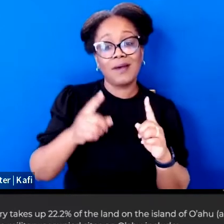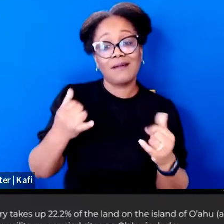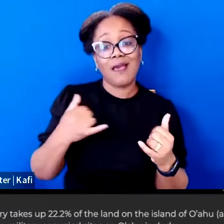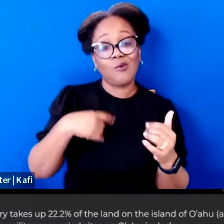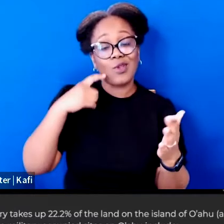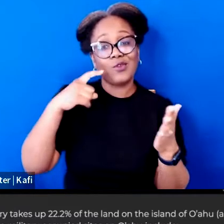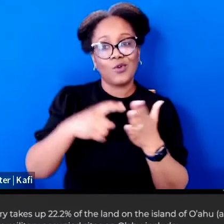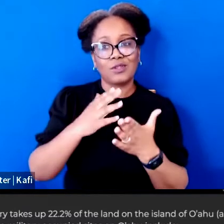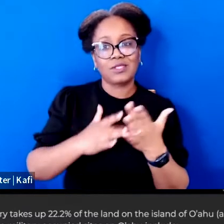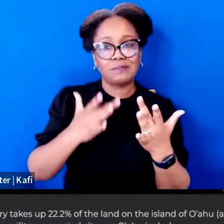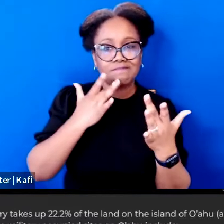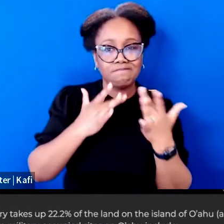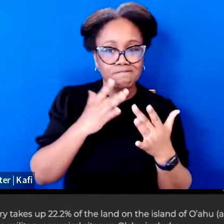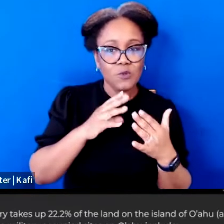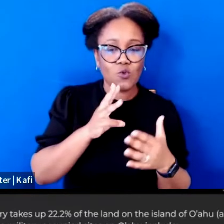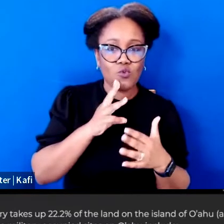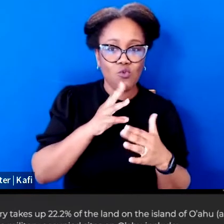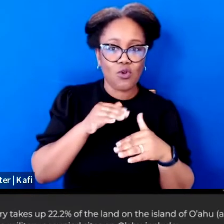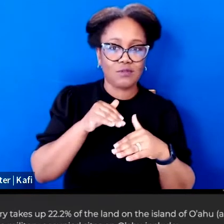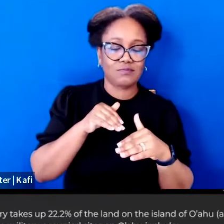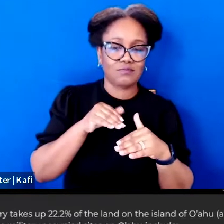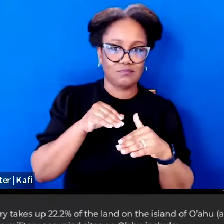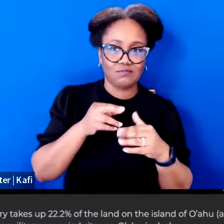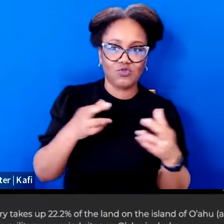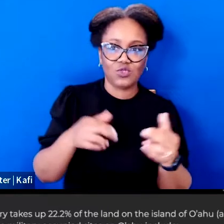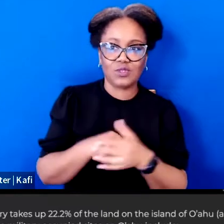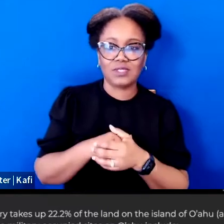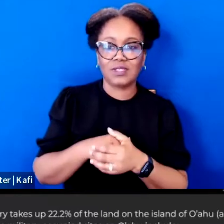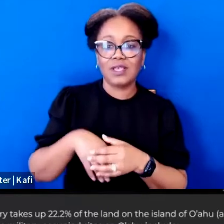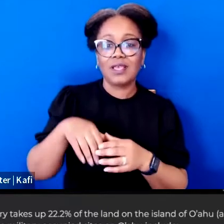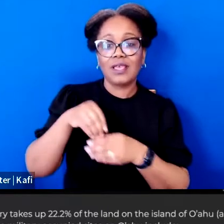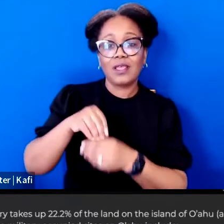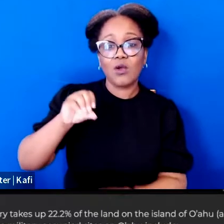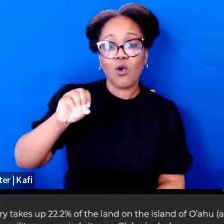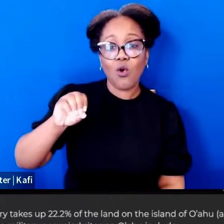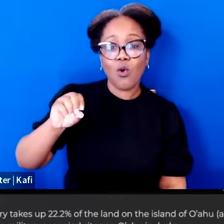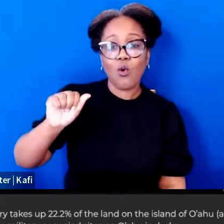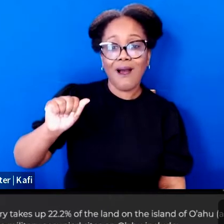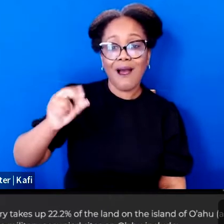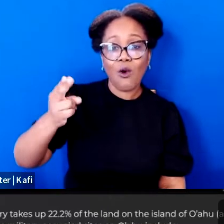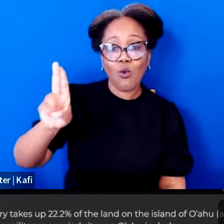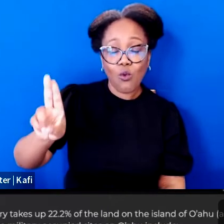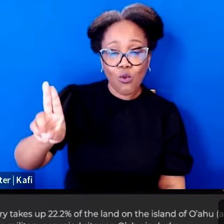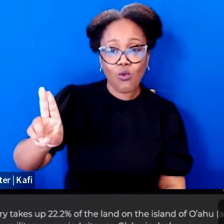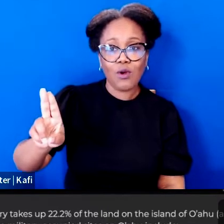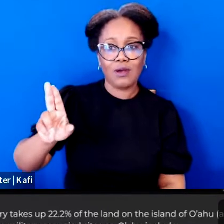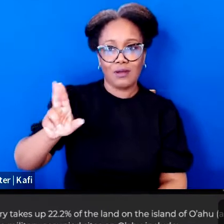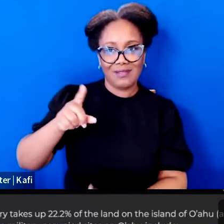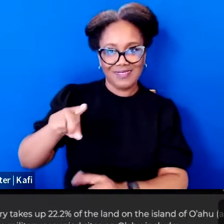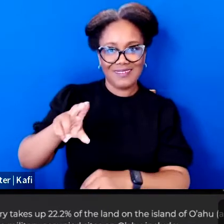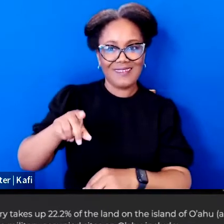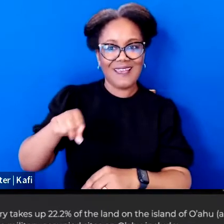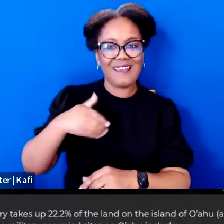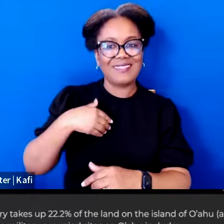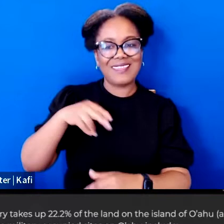in. The Navy has over 100 million gallons of fuel in 20 tanks in